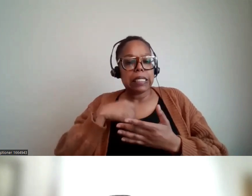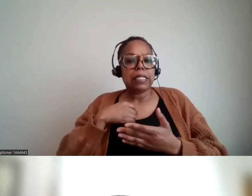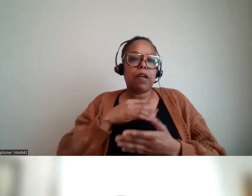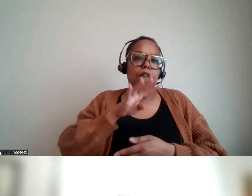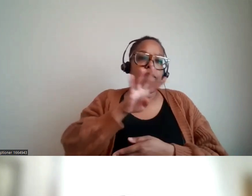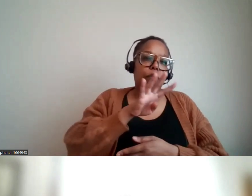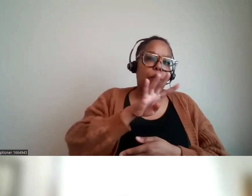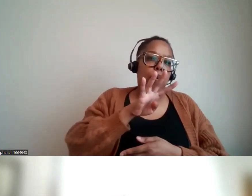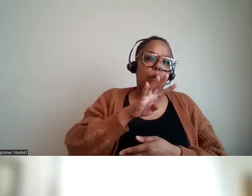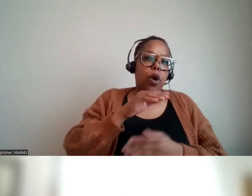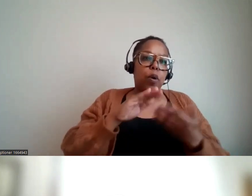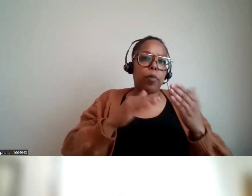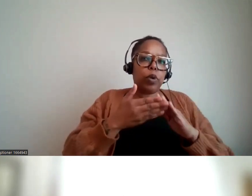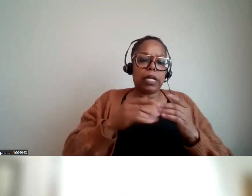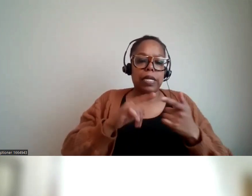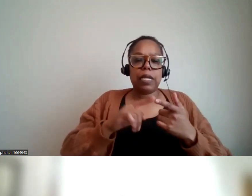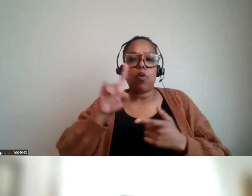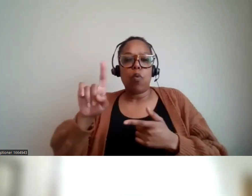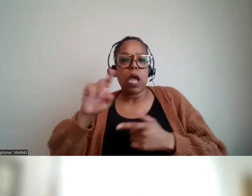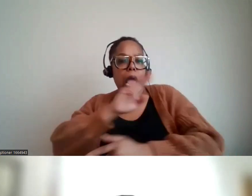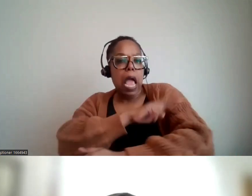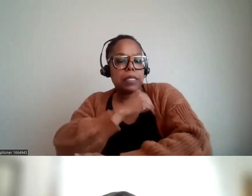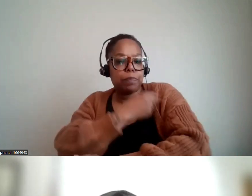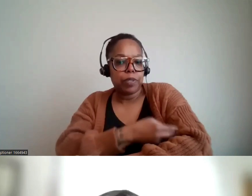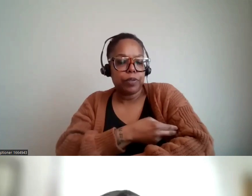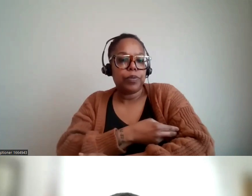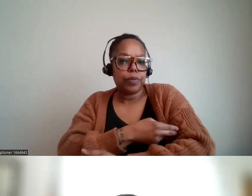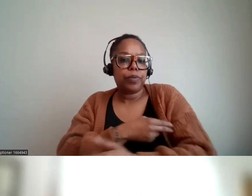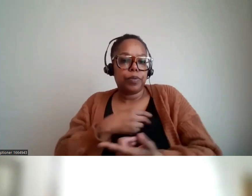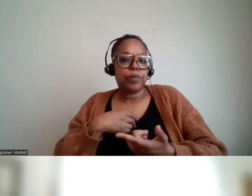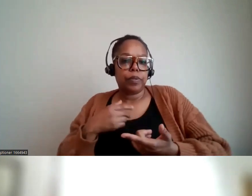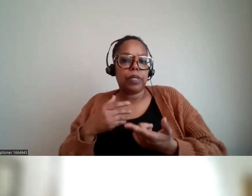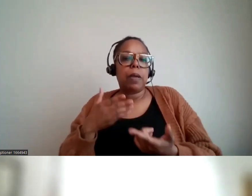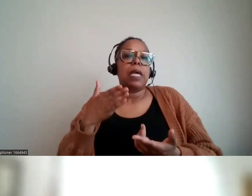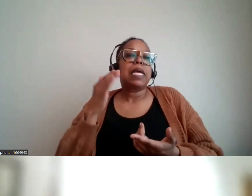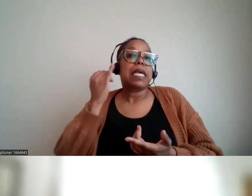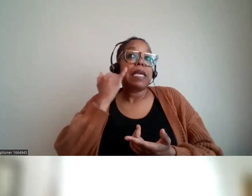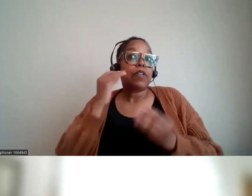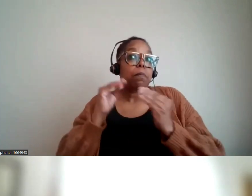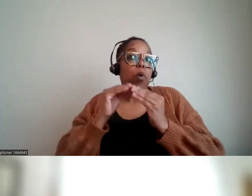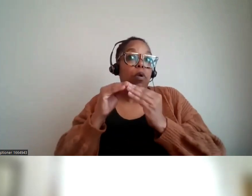community-based. One's a hospital-based. And if there's interest, maybe in the future, we'll see if we can pull that off.